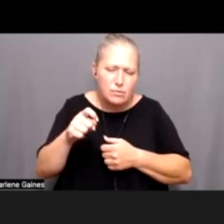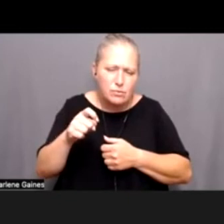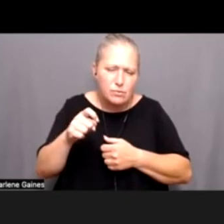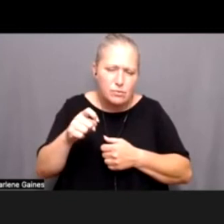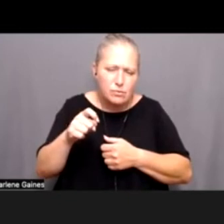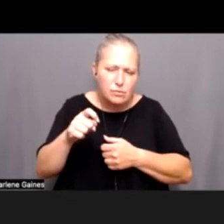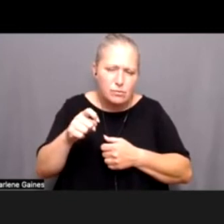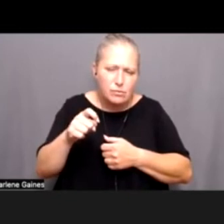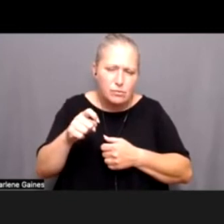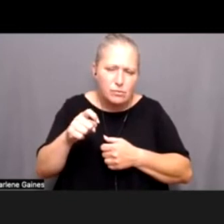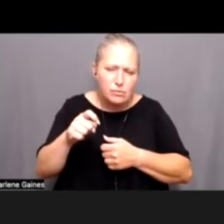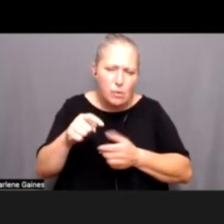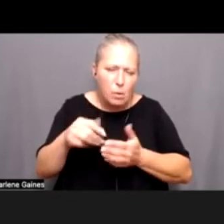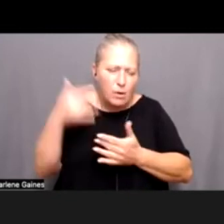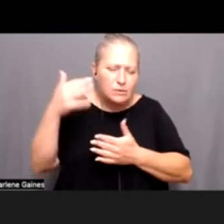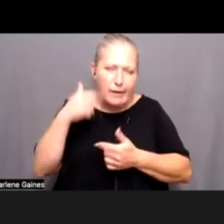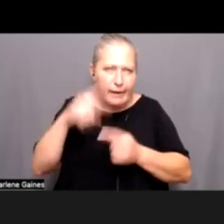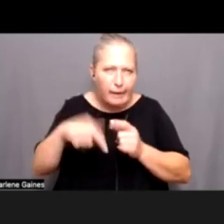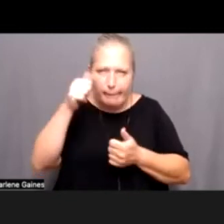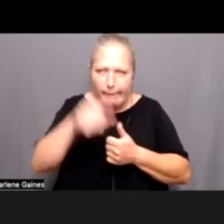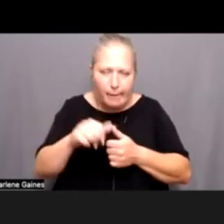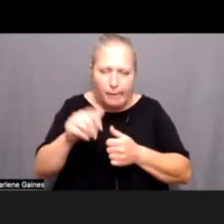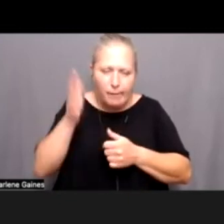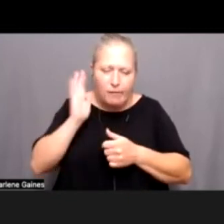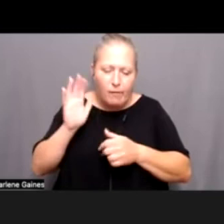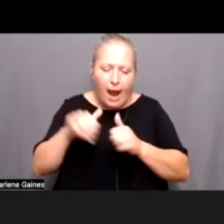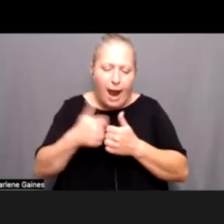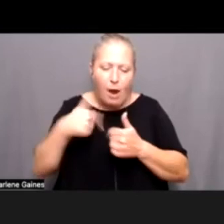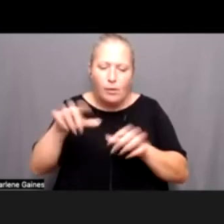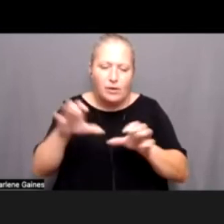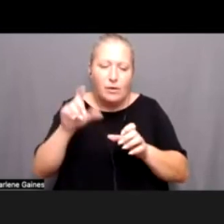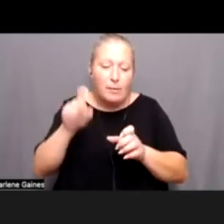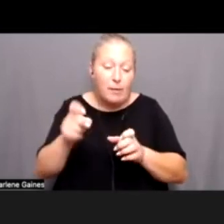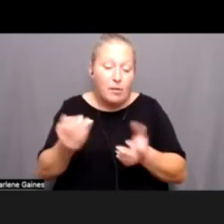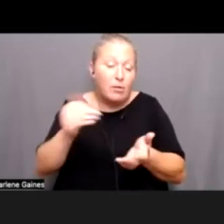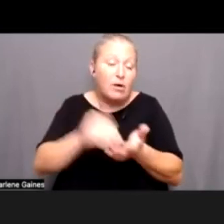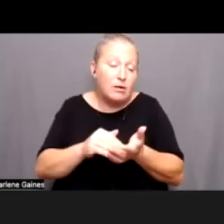every once in a while. I don't remember how we used to do it, but maybe we just need to revisit.